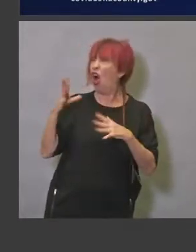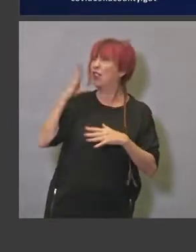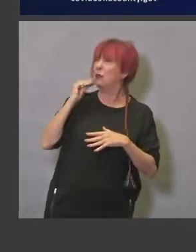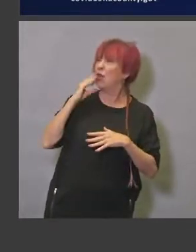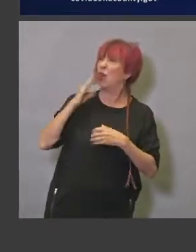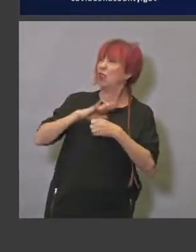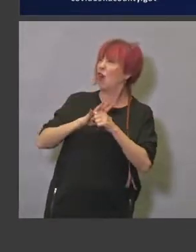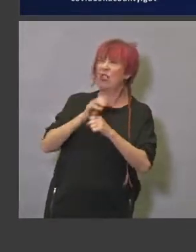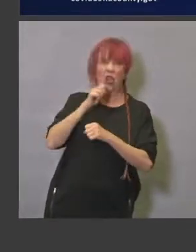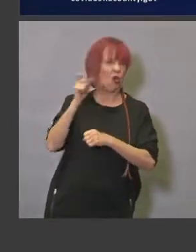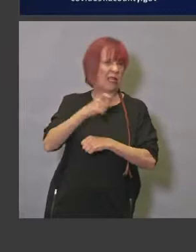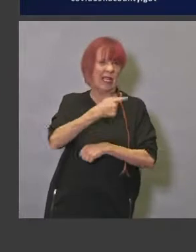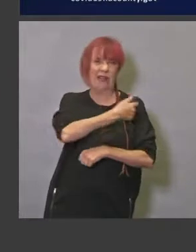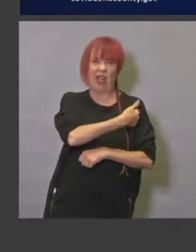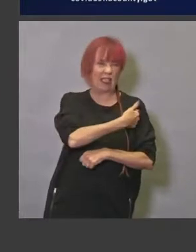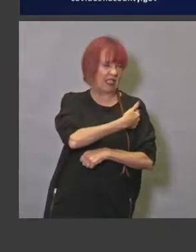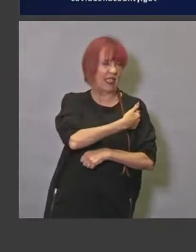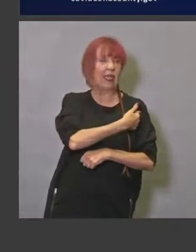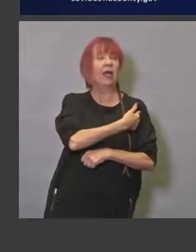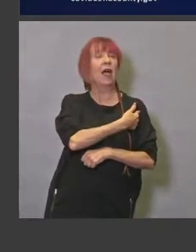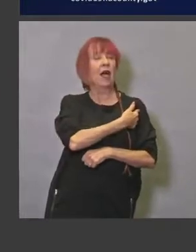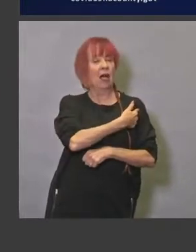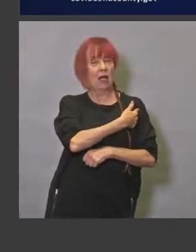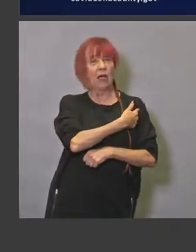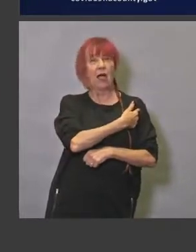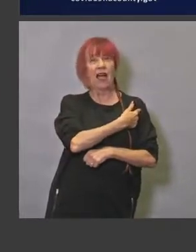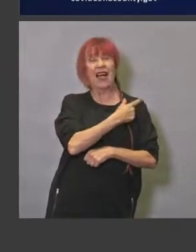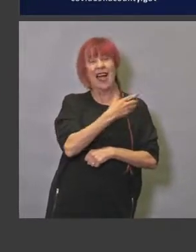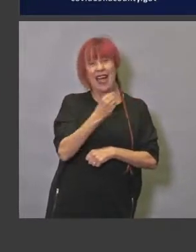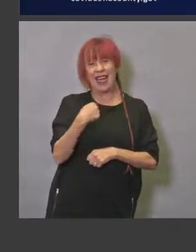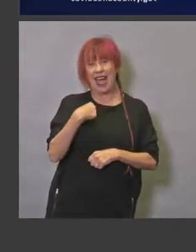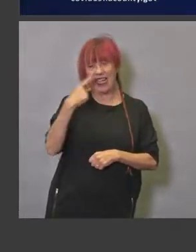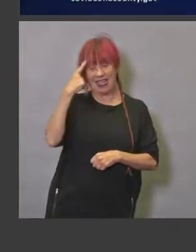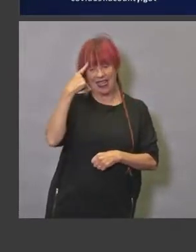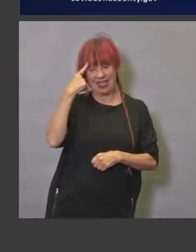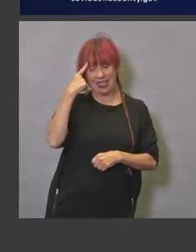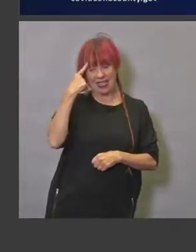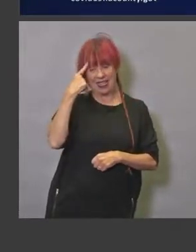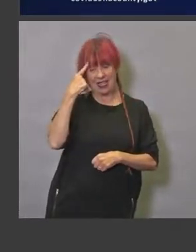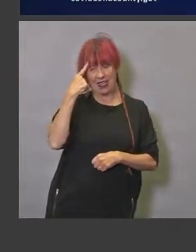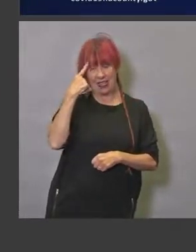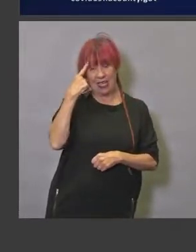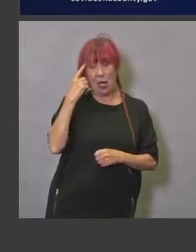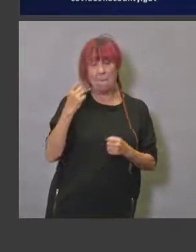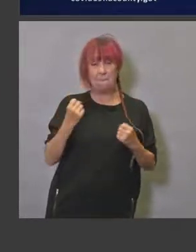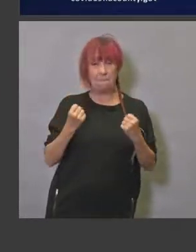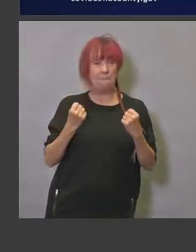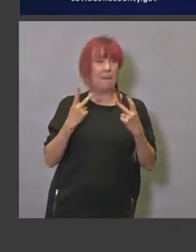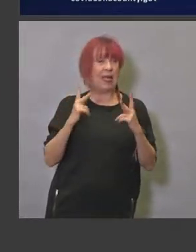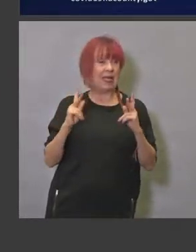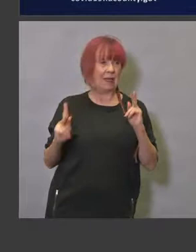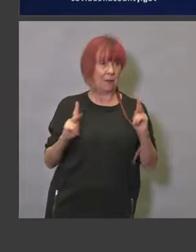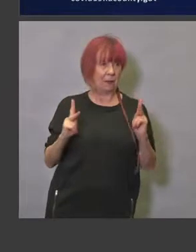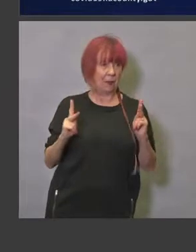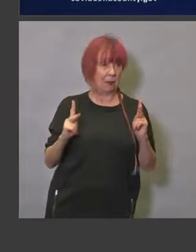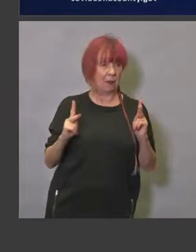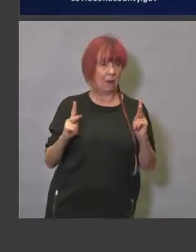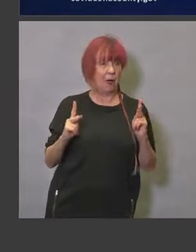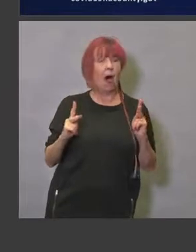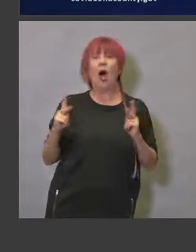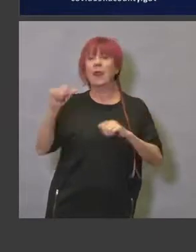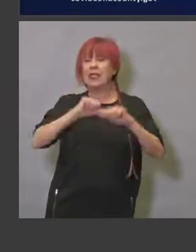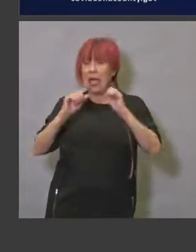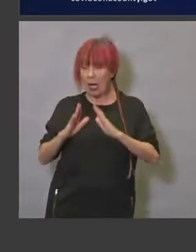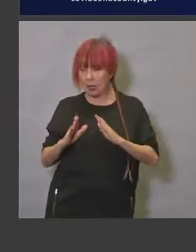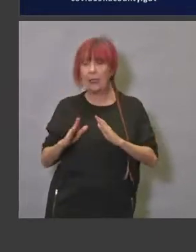don't need the vaccine. And I think it's a consensus in the scientific community that, in fact, that